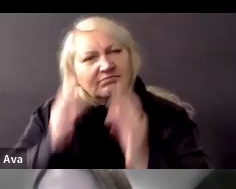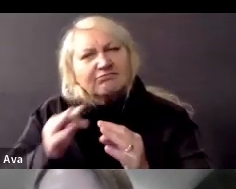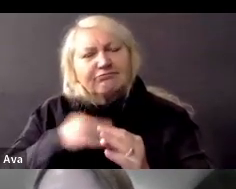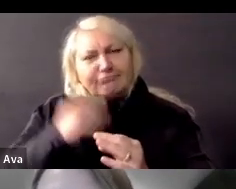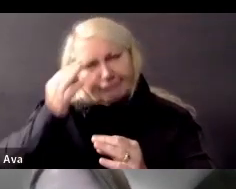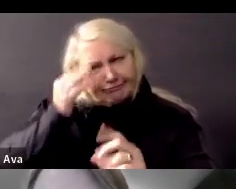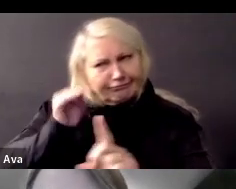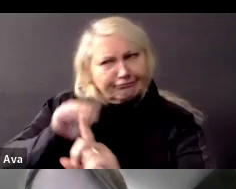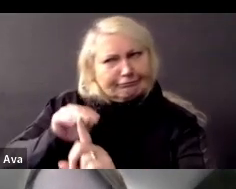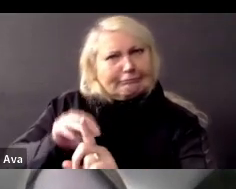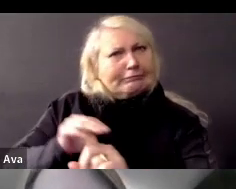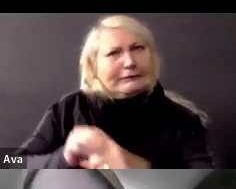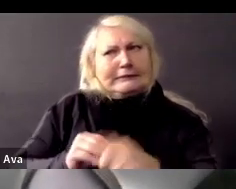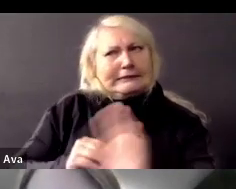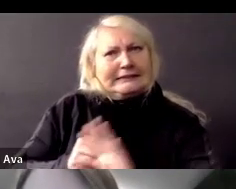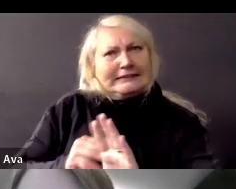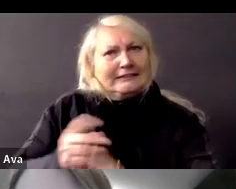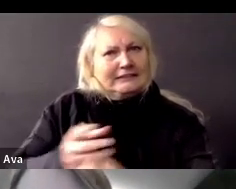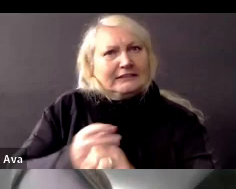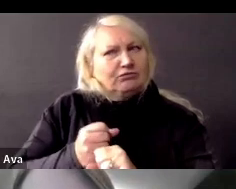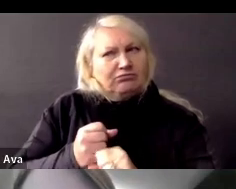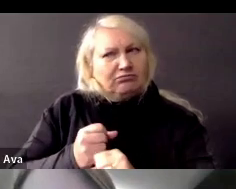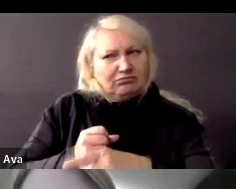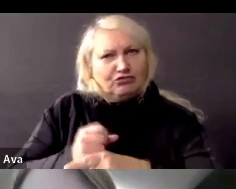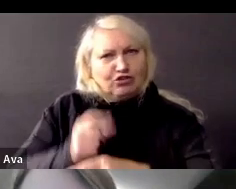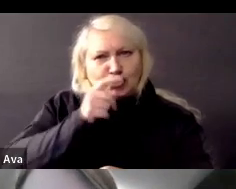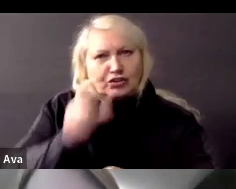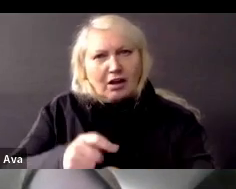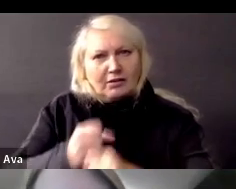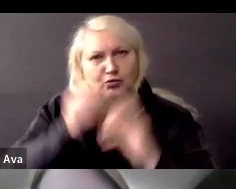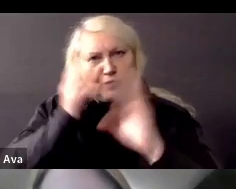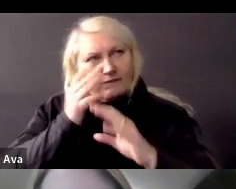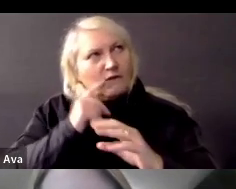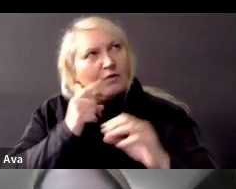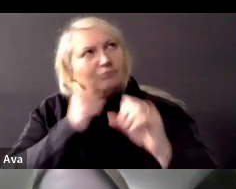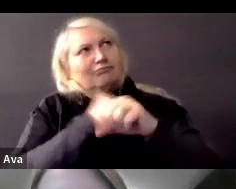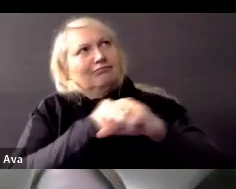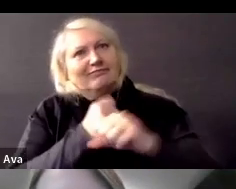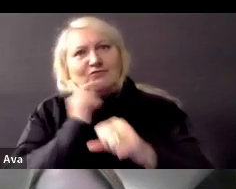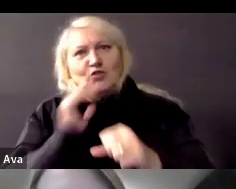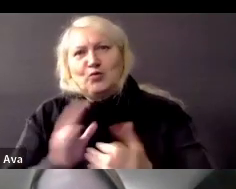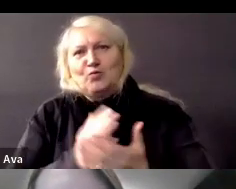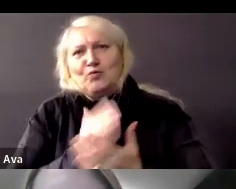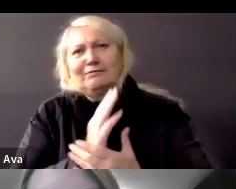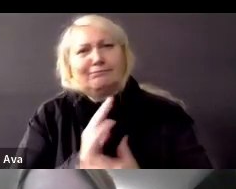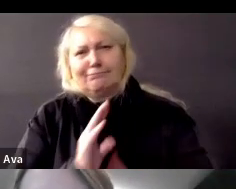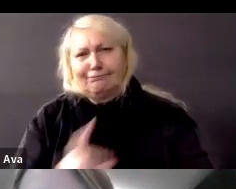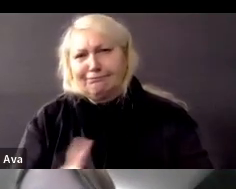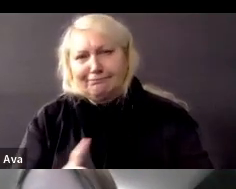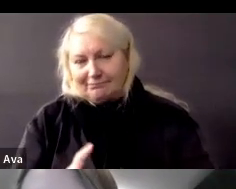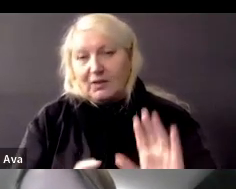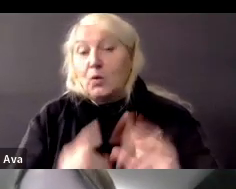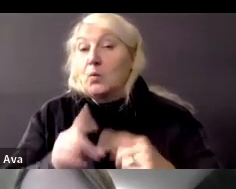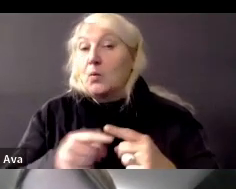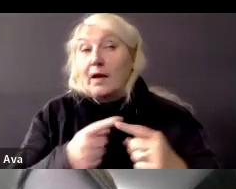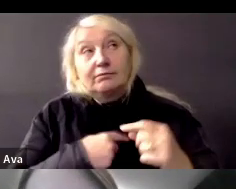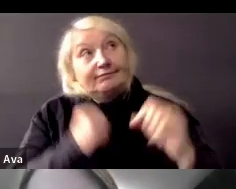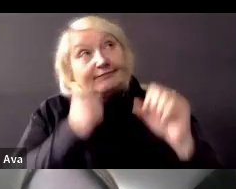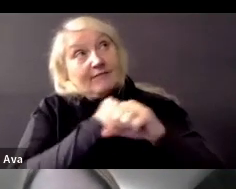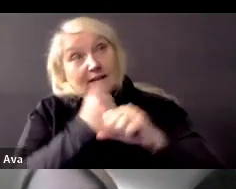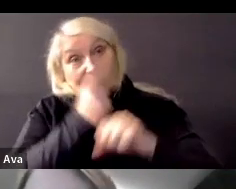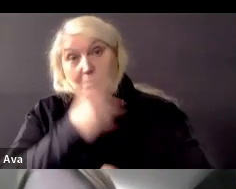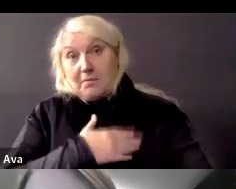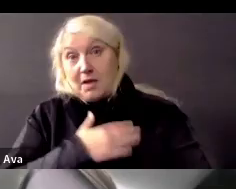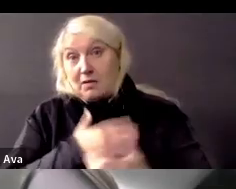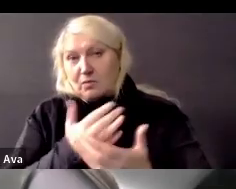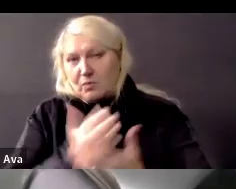should not get in trouble for advocating for themselves. When you advocate for your rights,